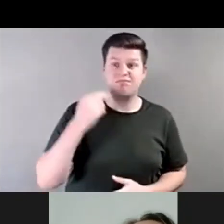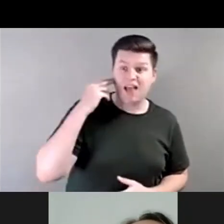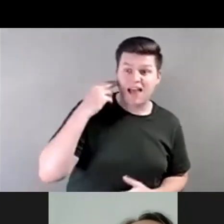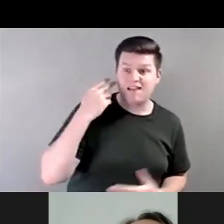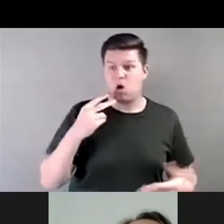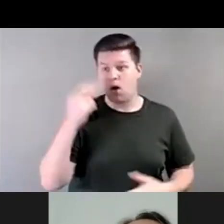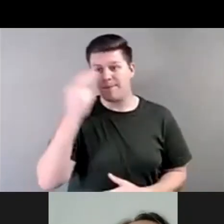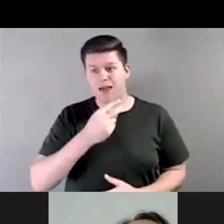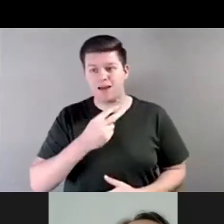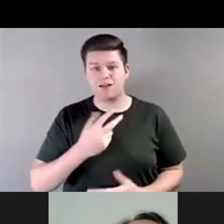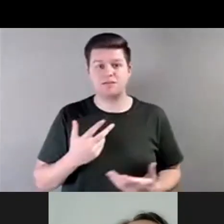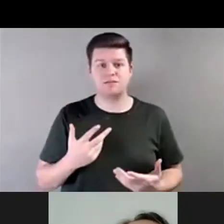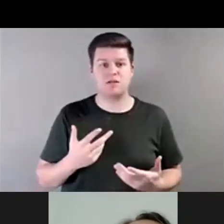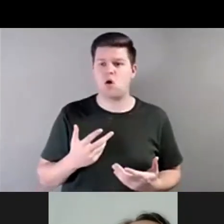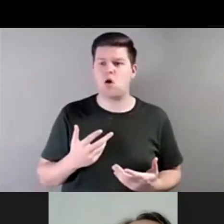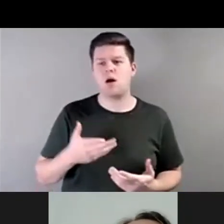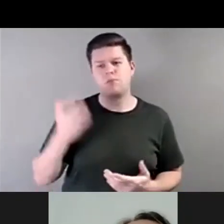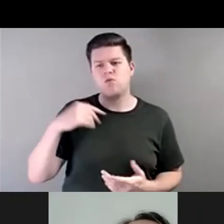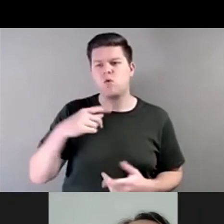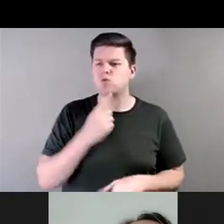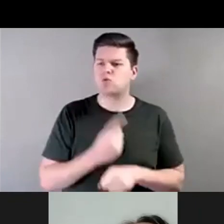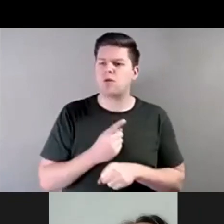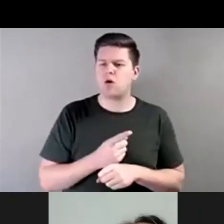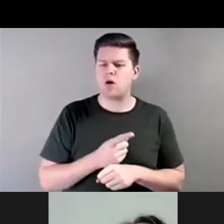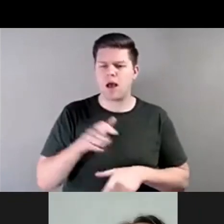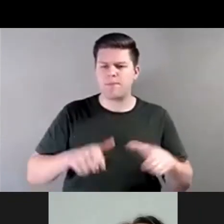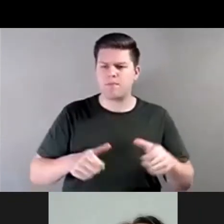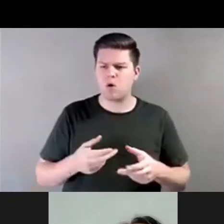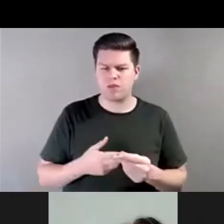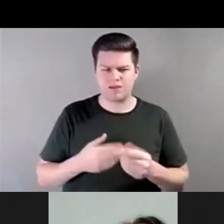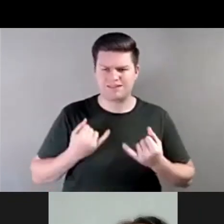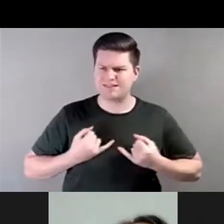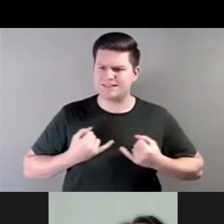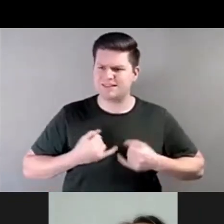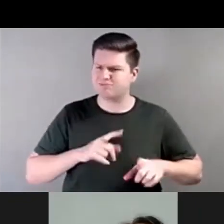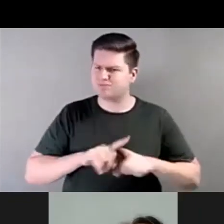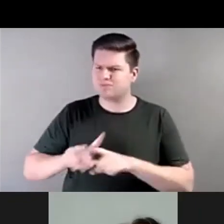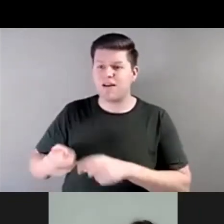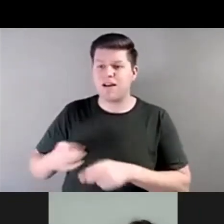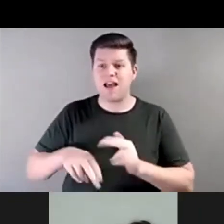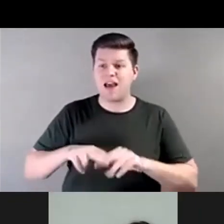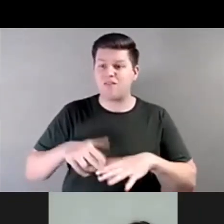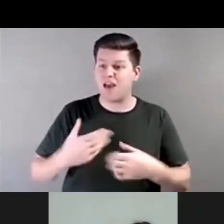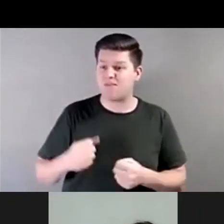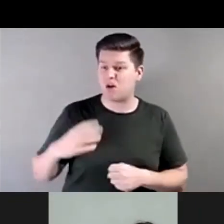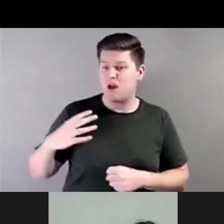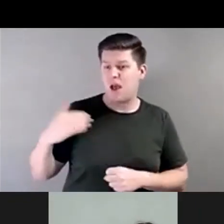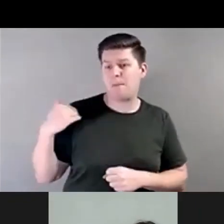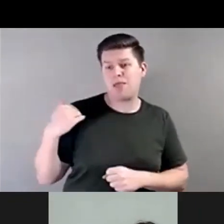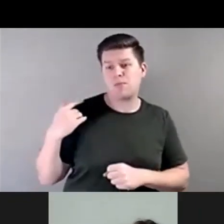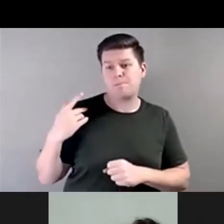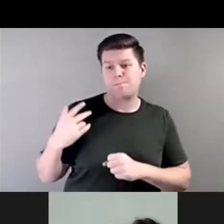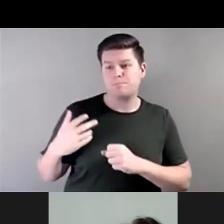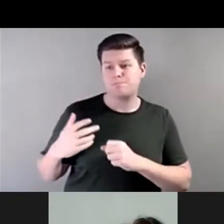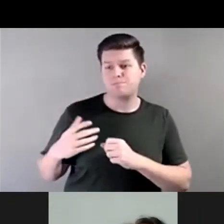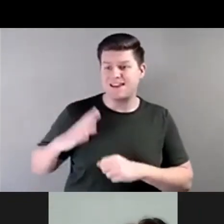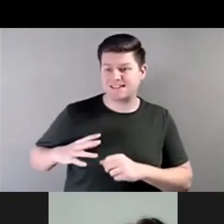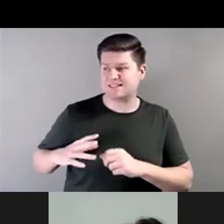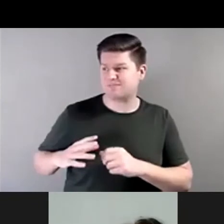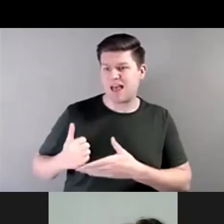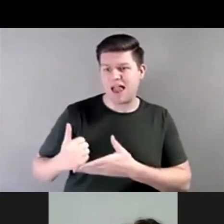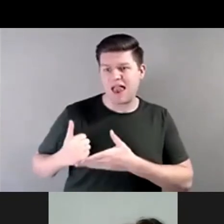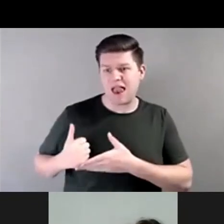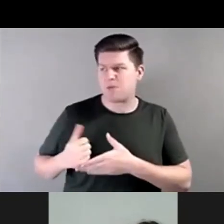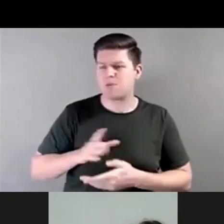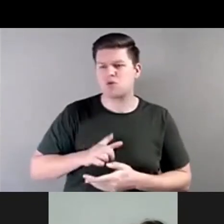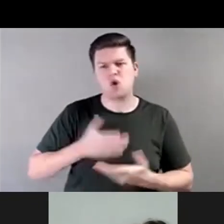mentioning how people with Crohn's disease can, you know, if they've got toilet needs, you know, that if there was, because you don't want to announce that